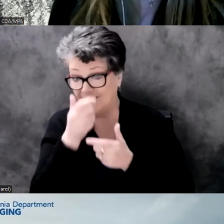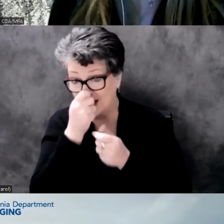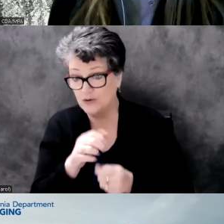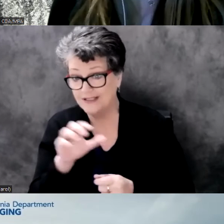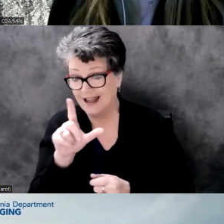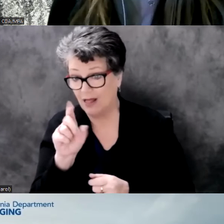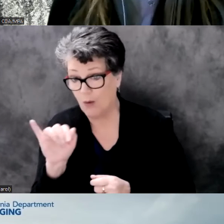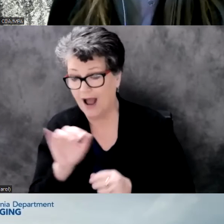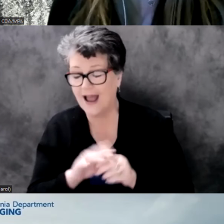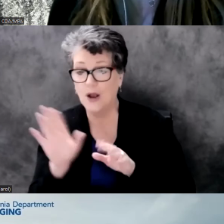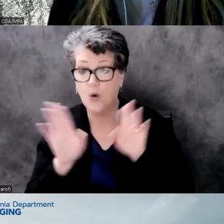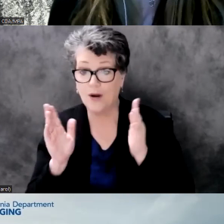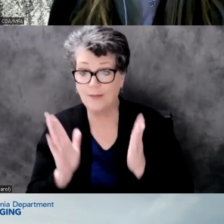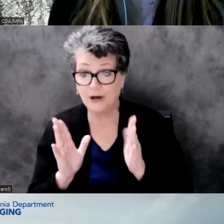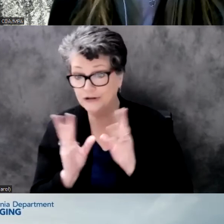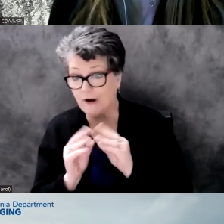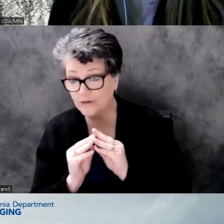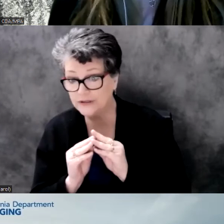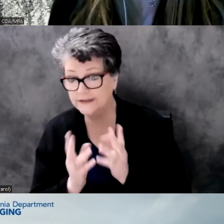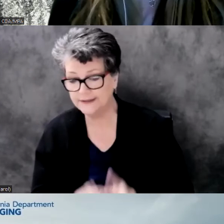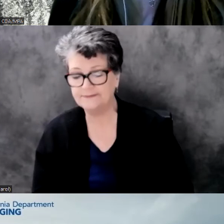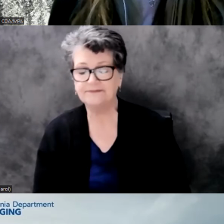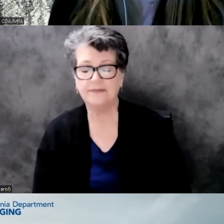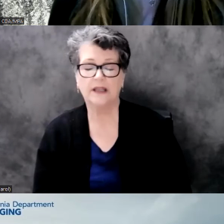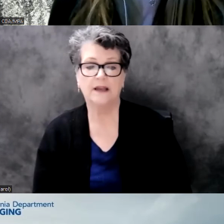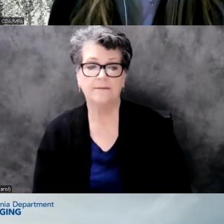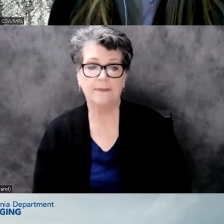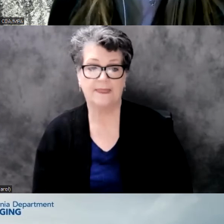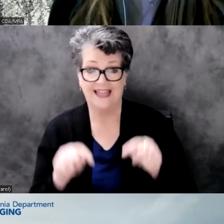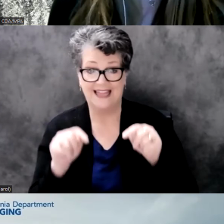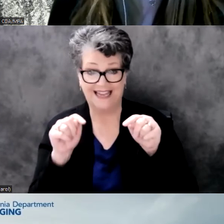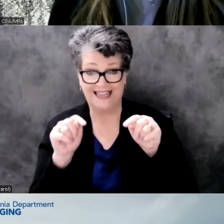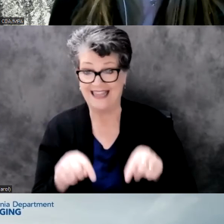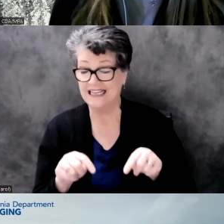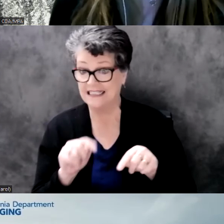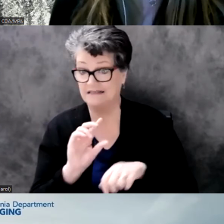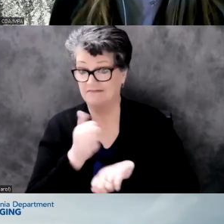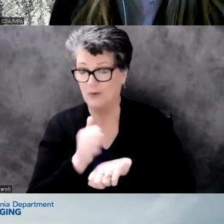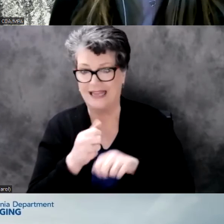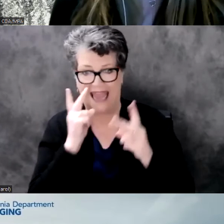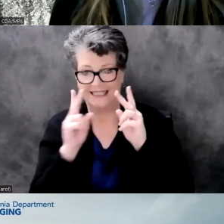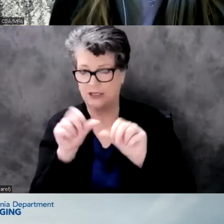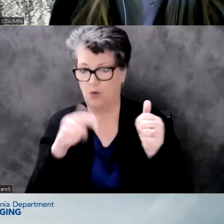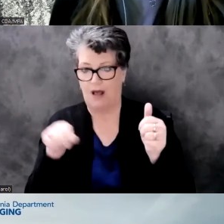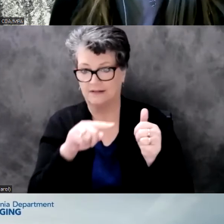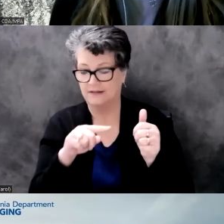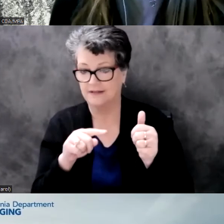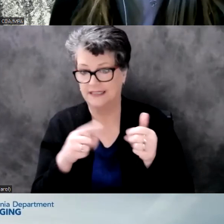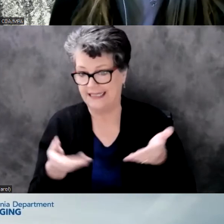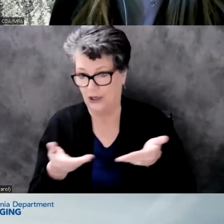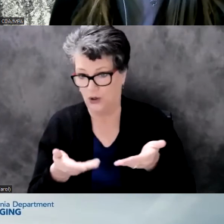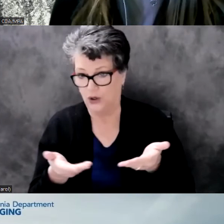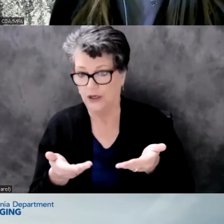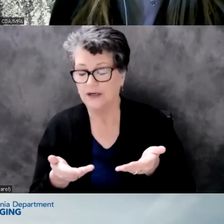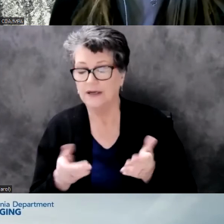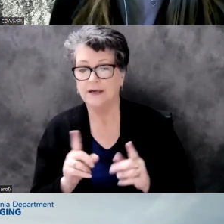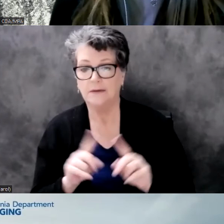bidders conference, in this format, we can't see who else is on the line, but